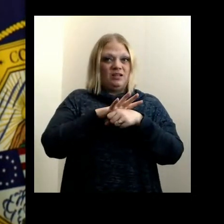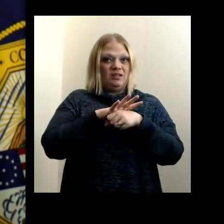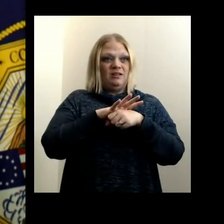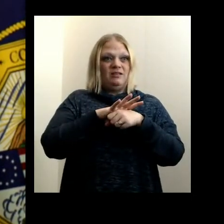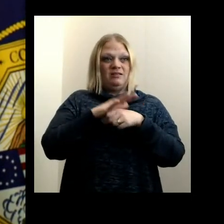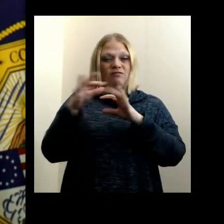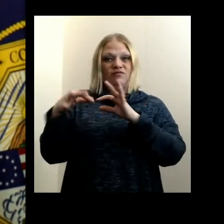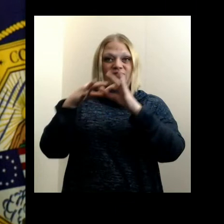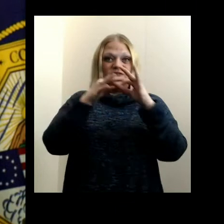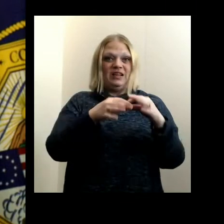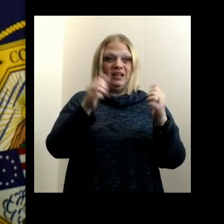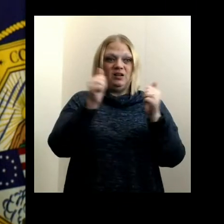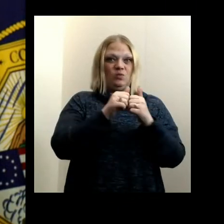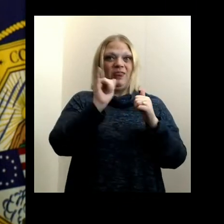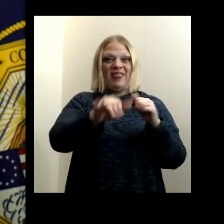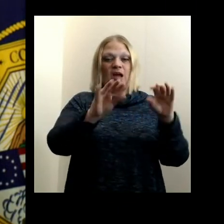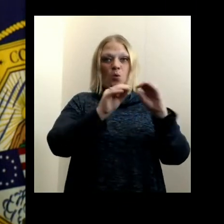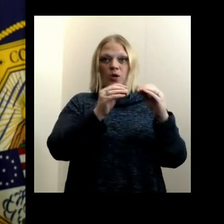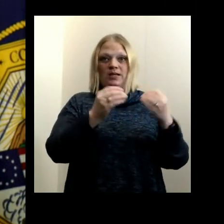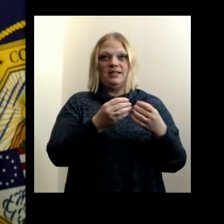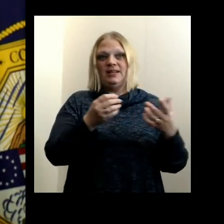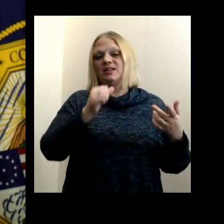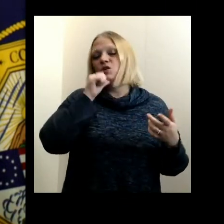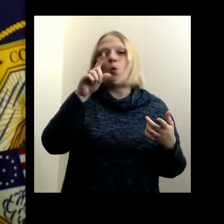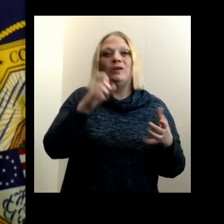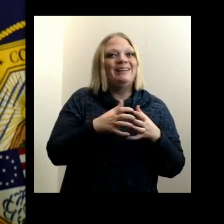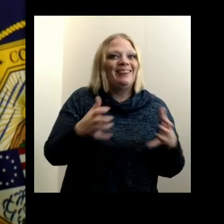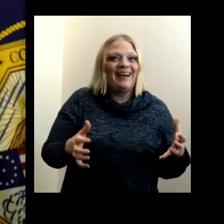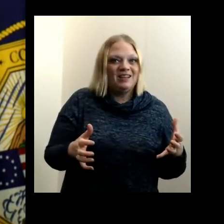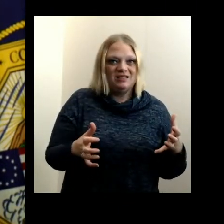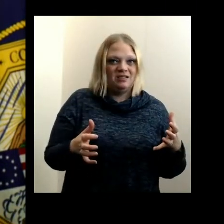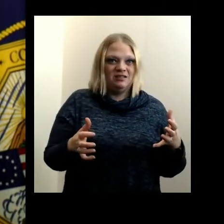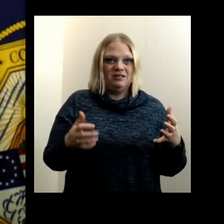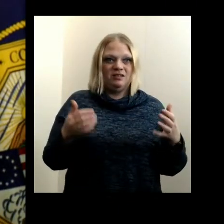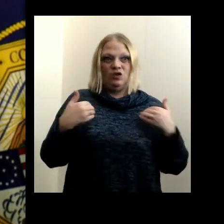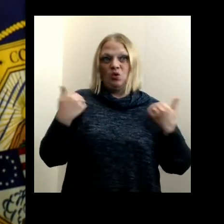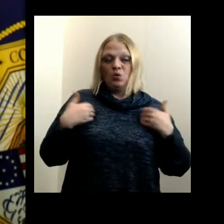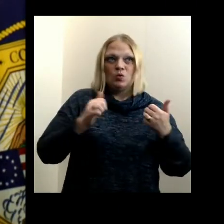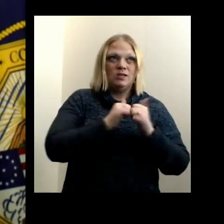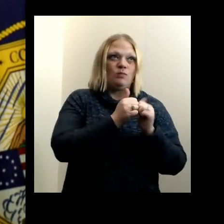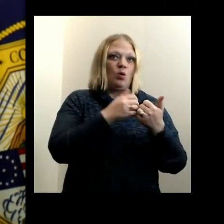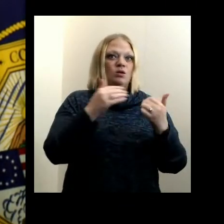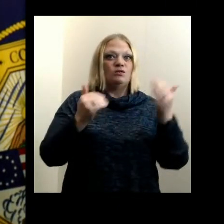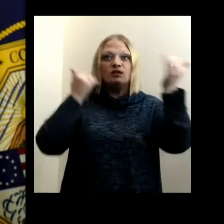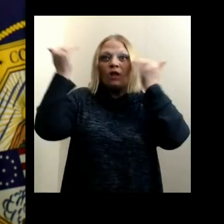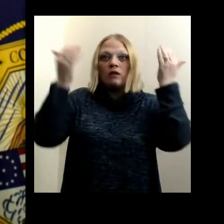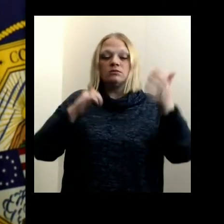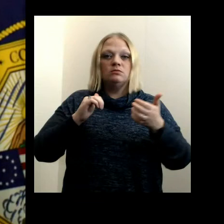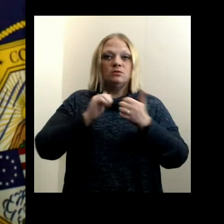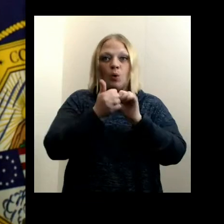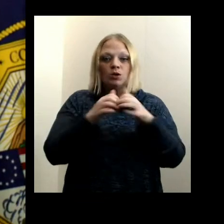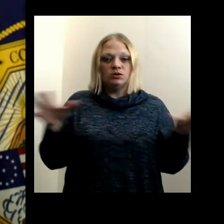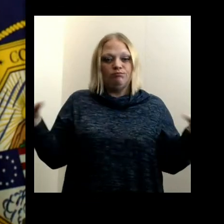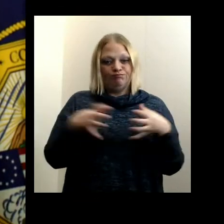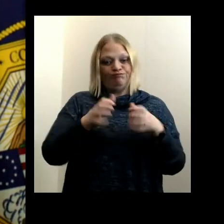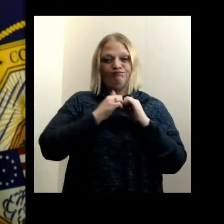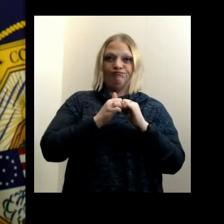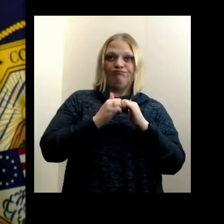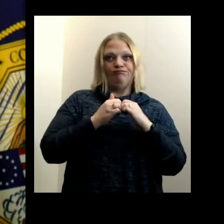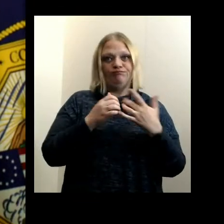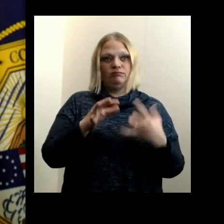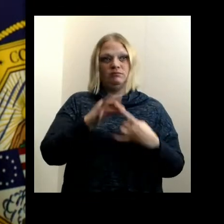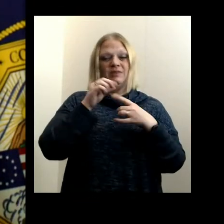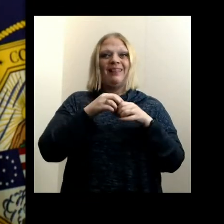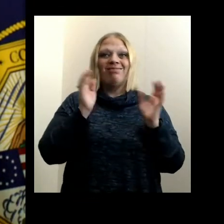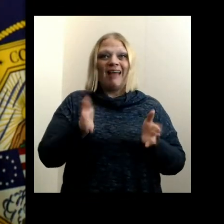cases associated with the organization. It doesn't take a lot when you have youth sports or adult sports coming together, especially in